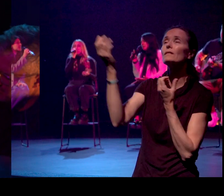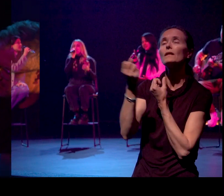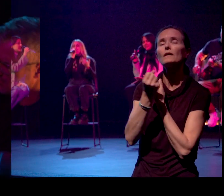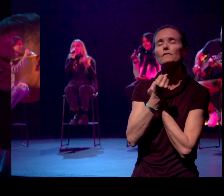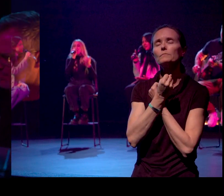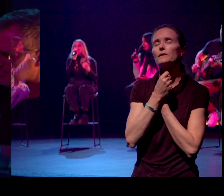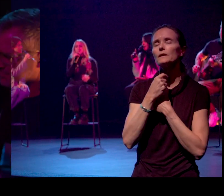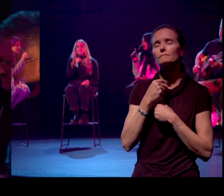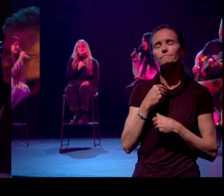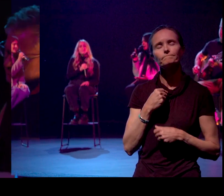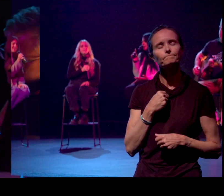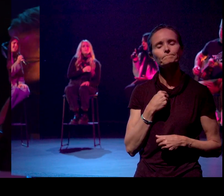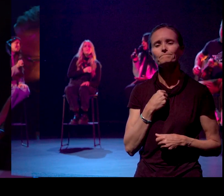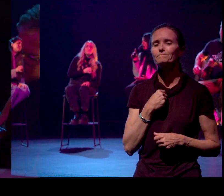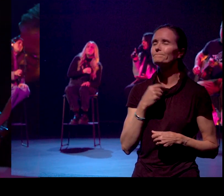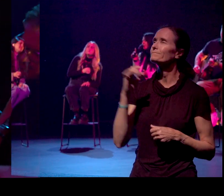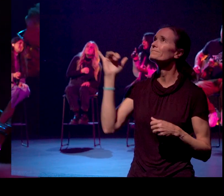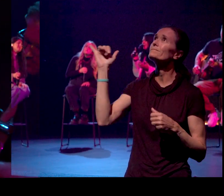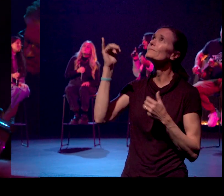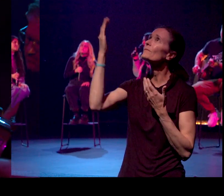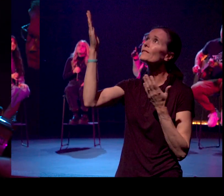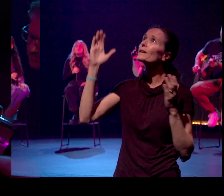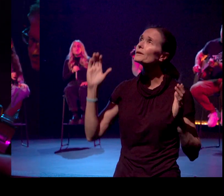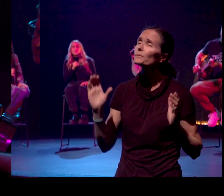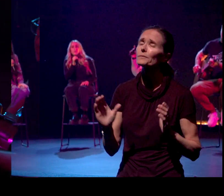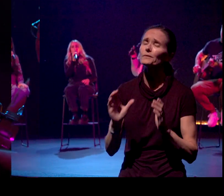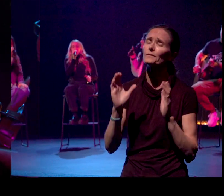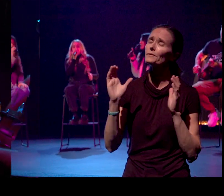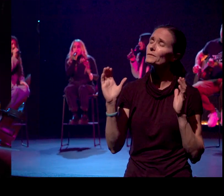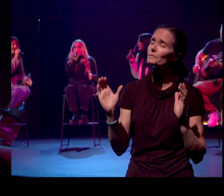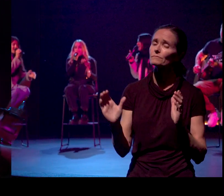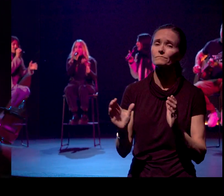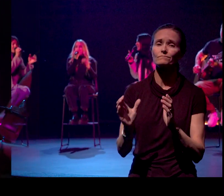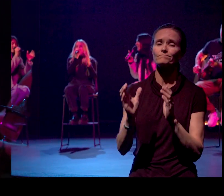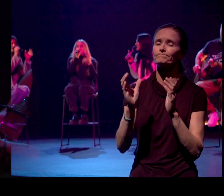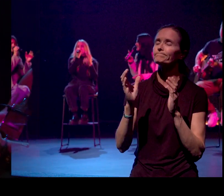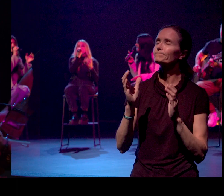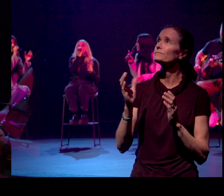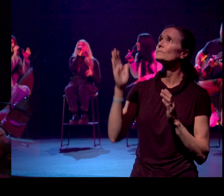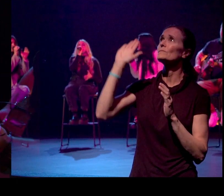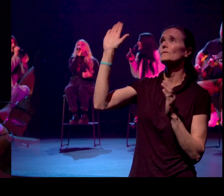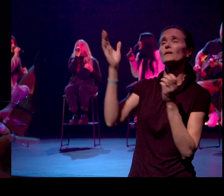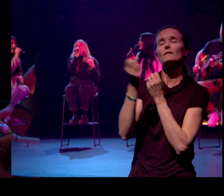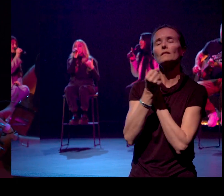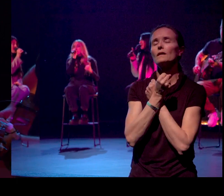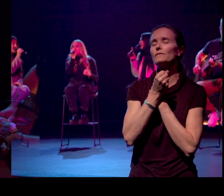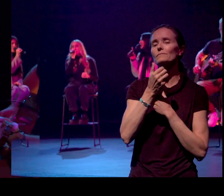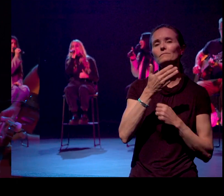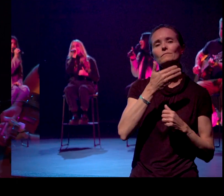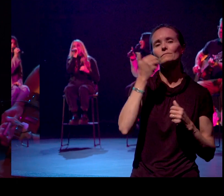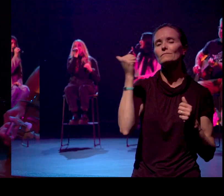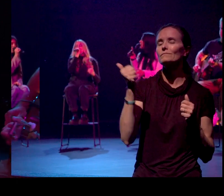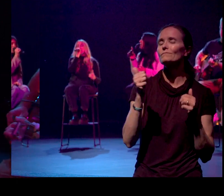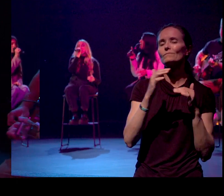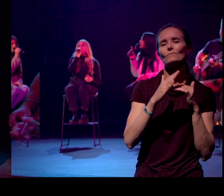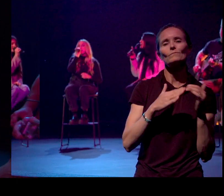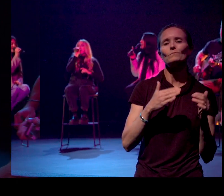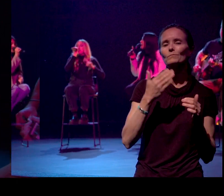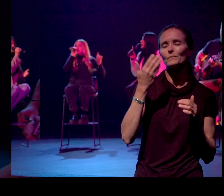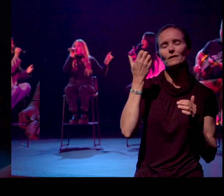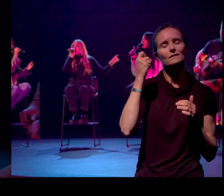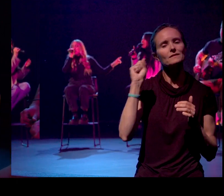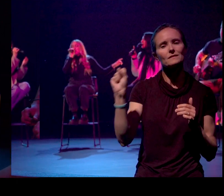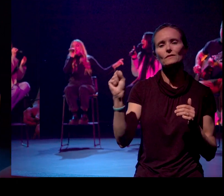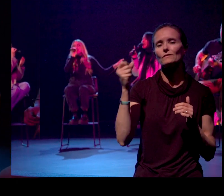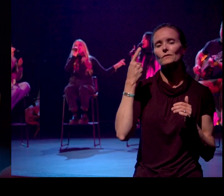Why you love me, like you love me. Your love is better than silver,